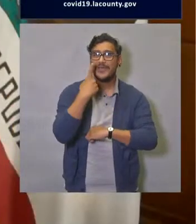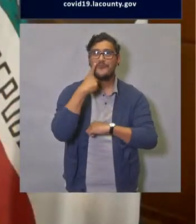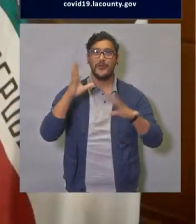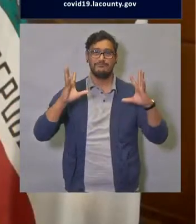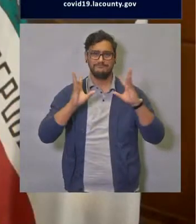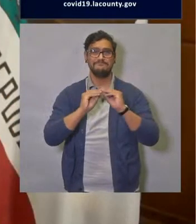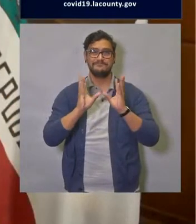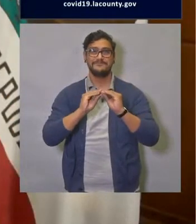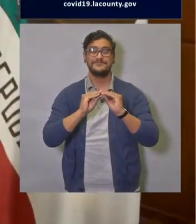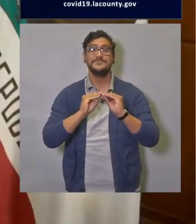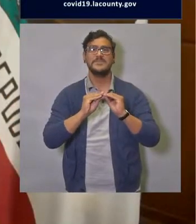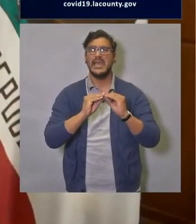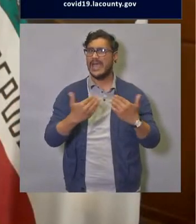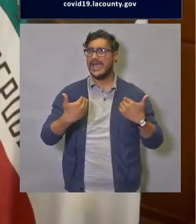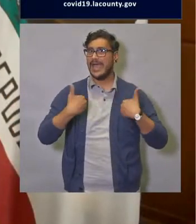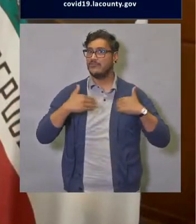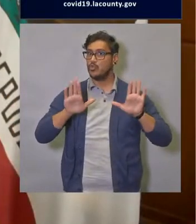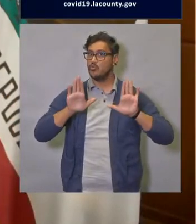briefing. We have